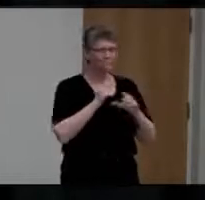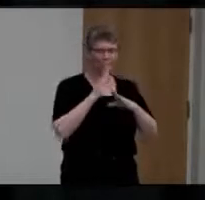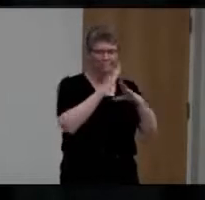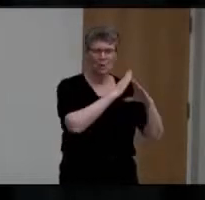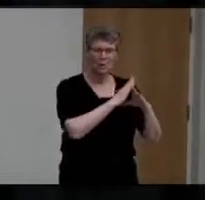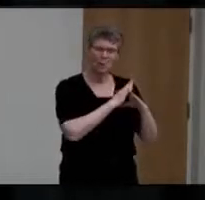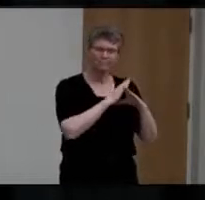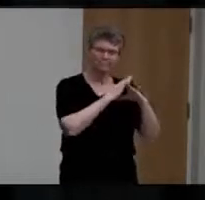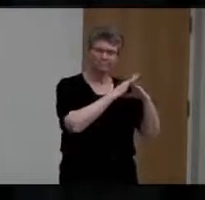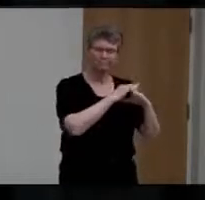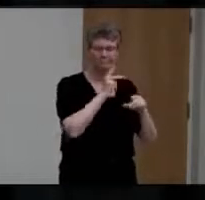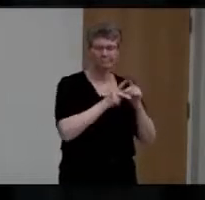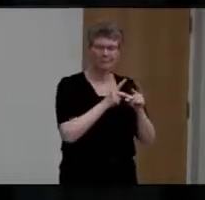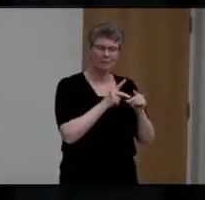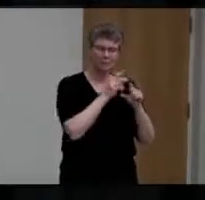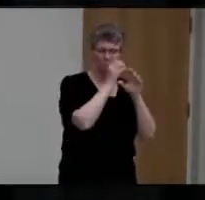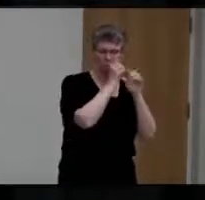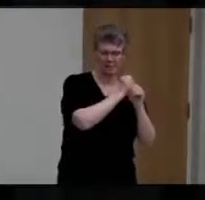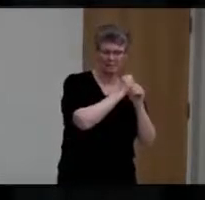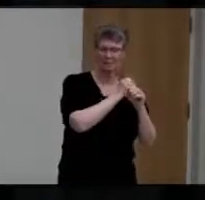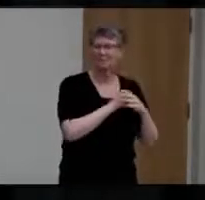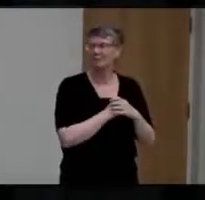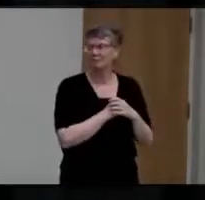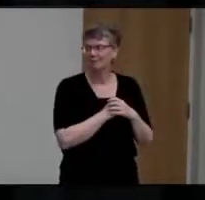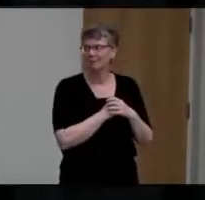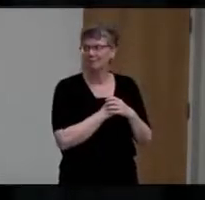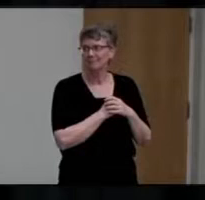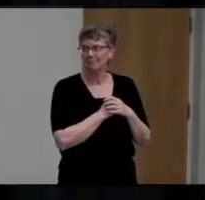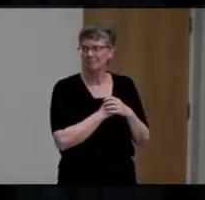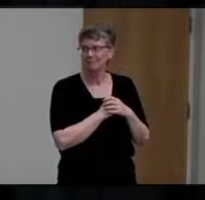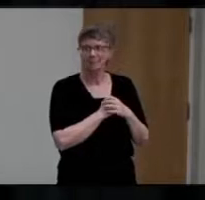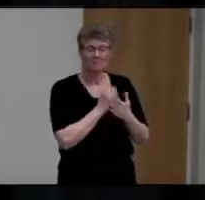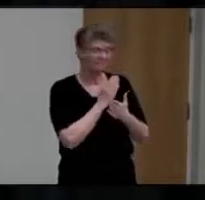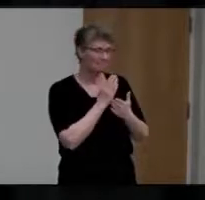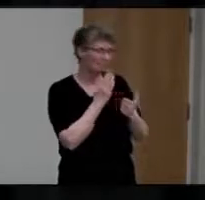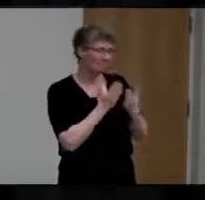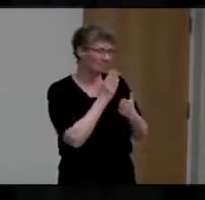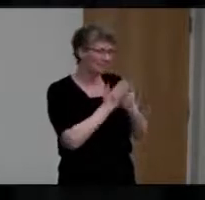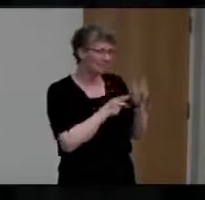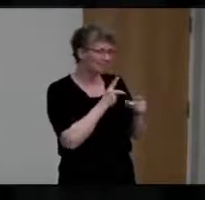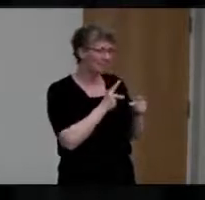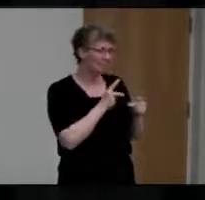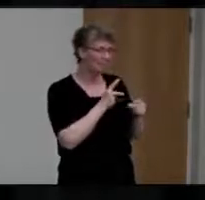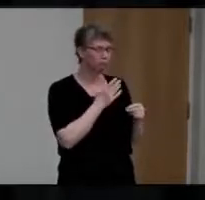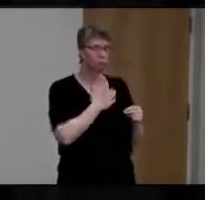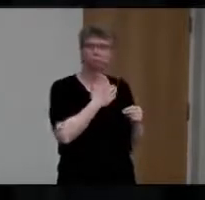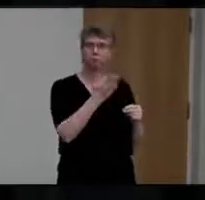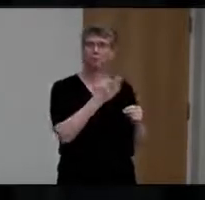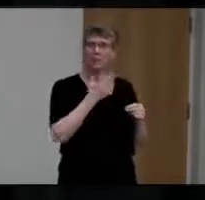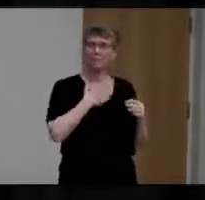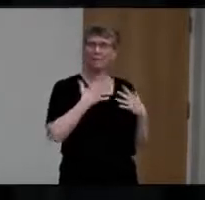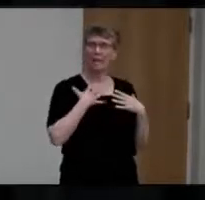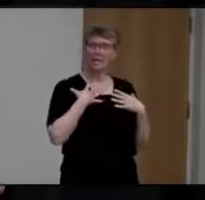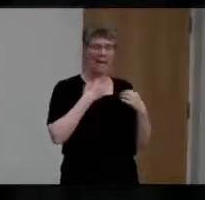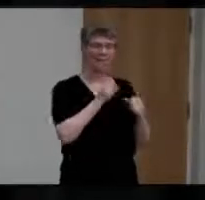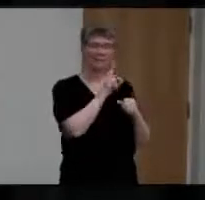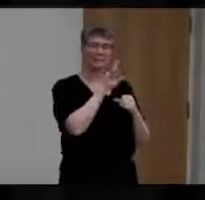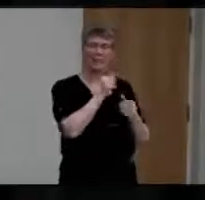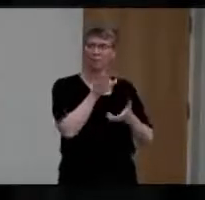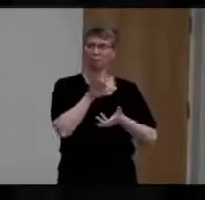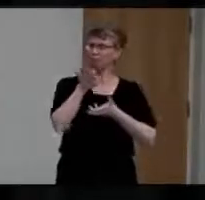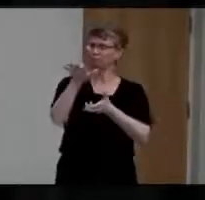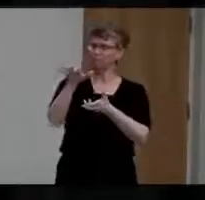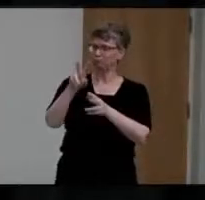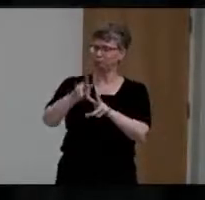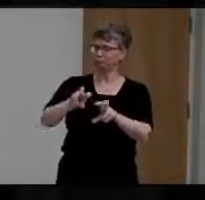say, maybe some people are excited about having everyone access their health data and say, great, lay it on me, I want all the good health, here's my data.